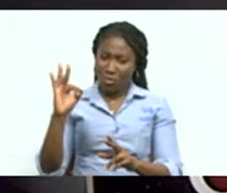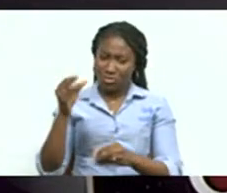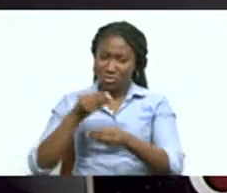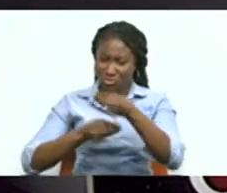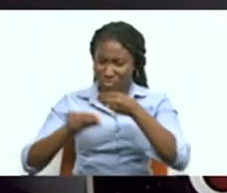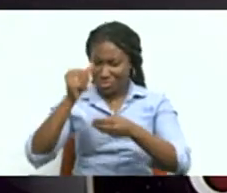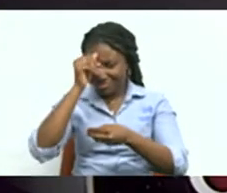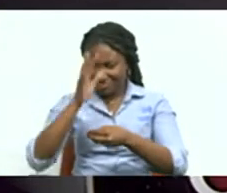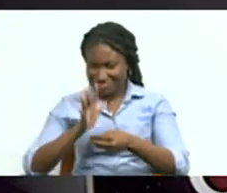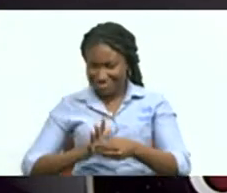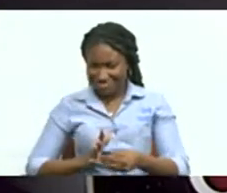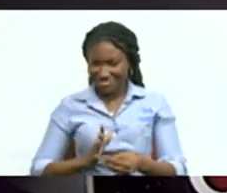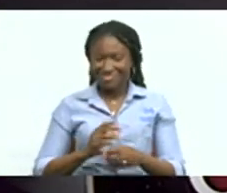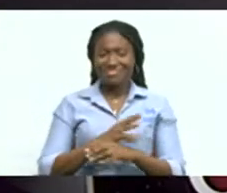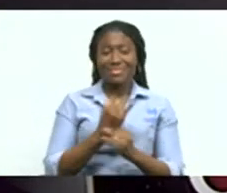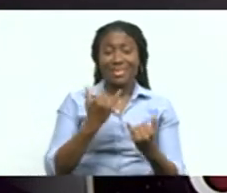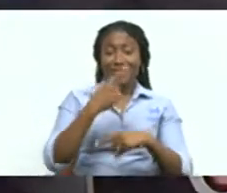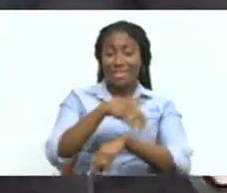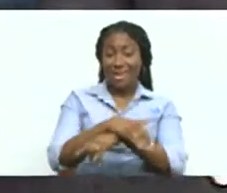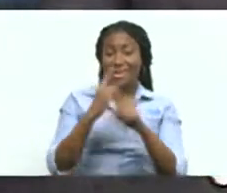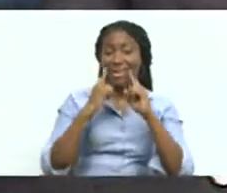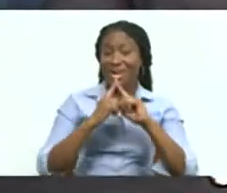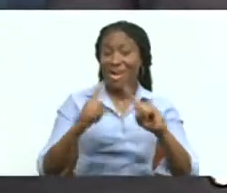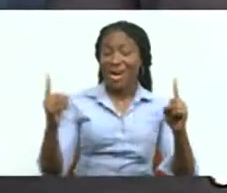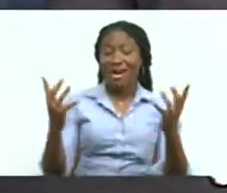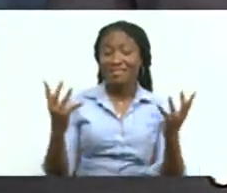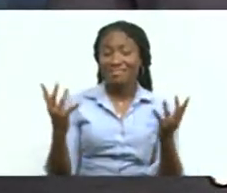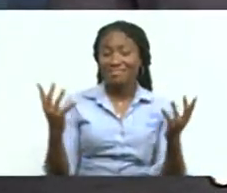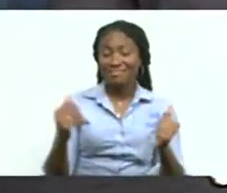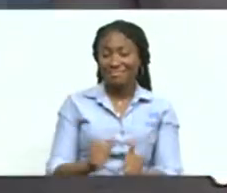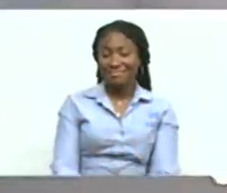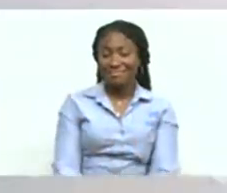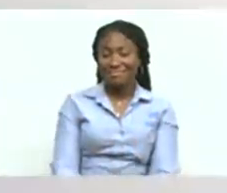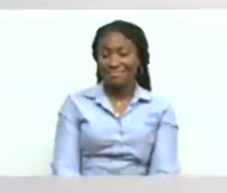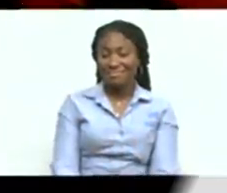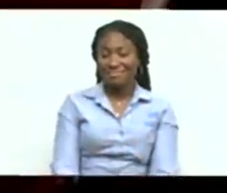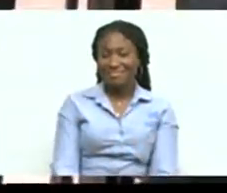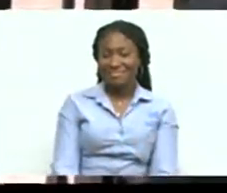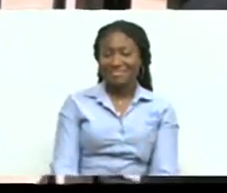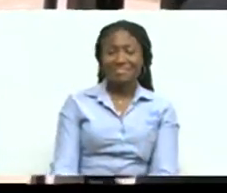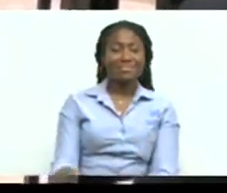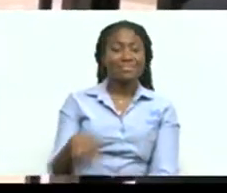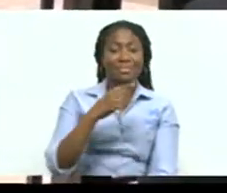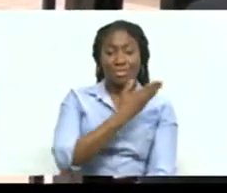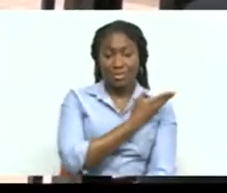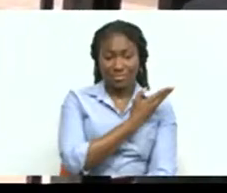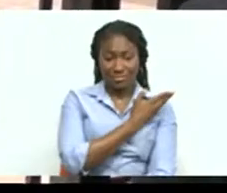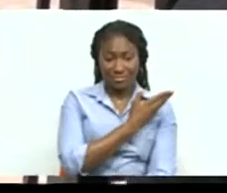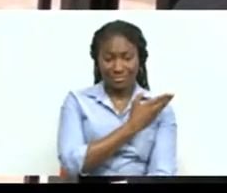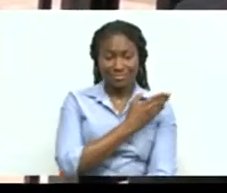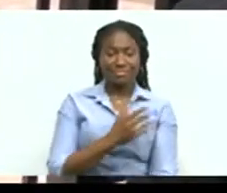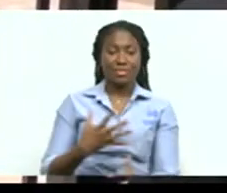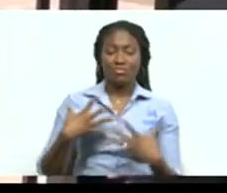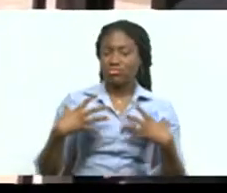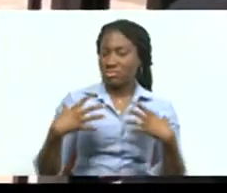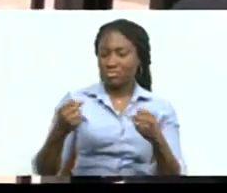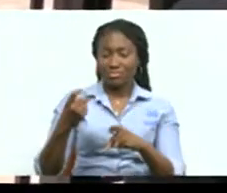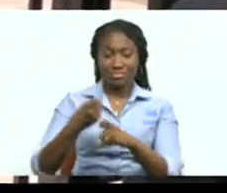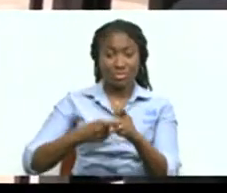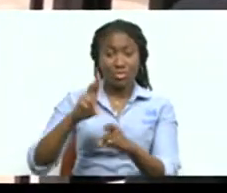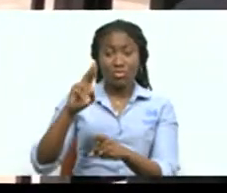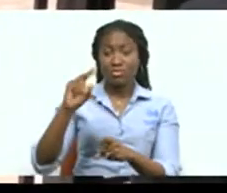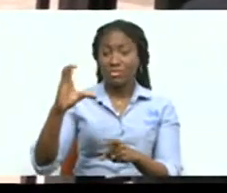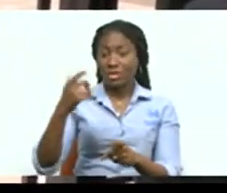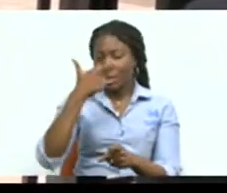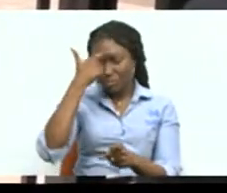Marouk with sport. And I'm Colleen Hussein with your weather. Let's tell you what's making the news tonight. Rushd and Parry emerges from within the UNC to